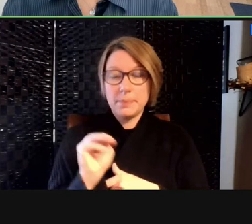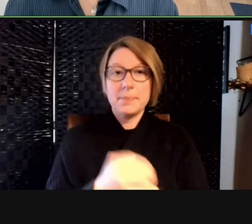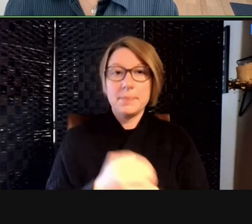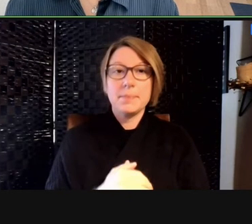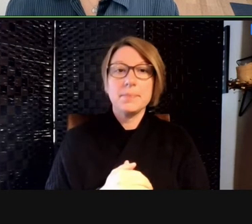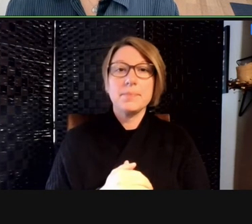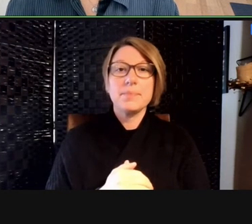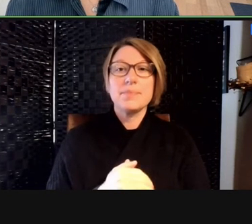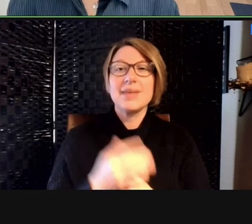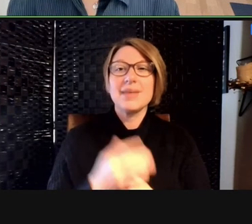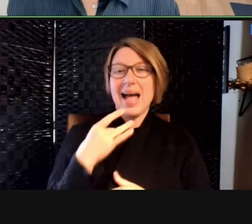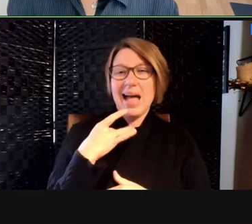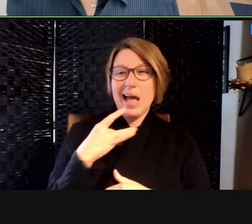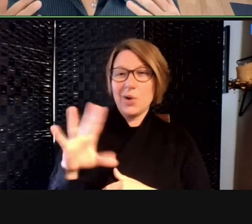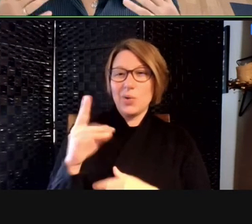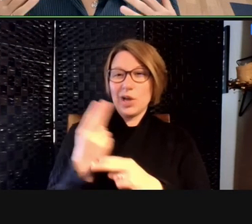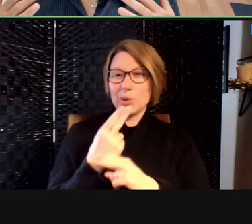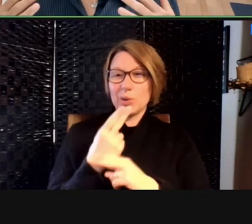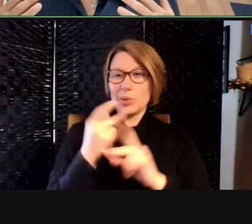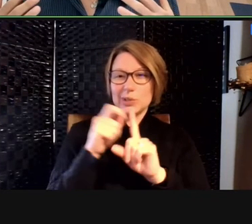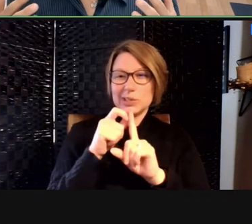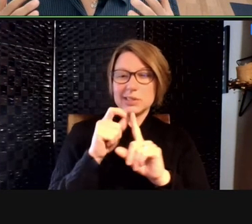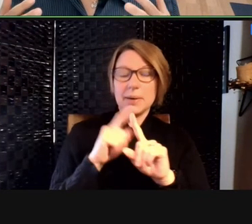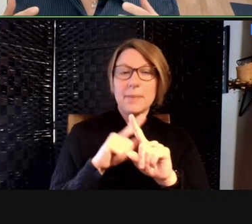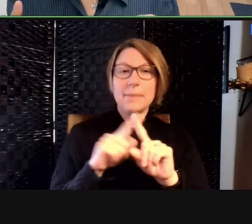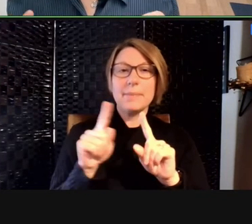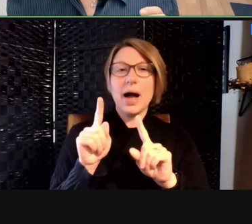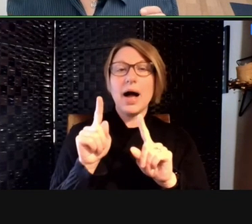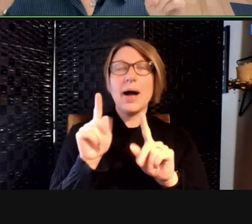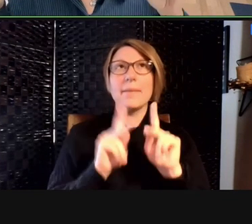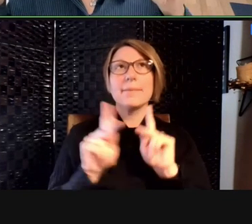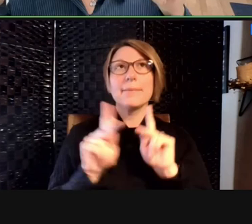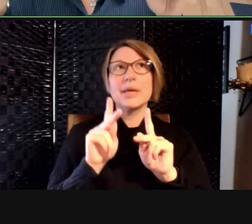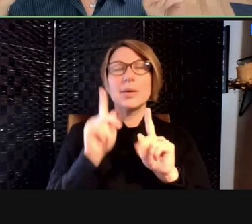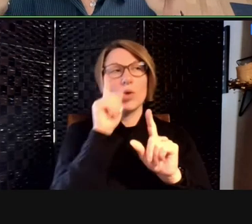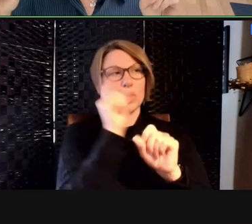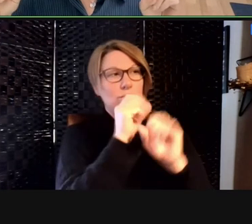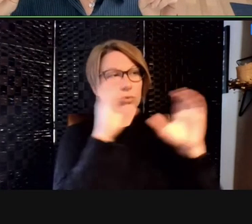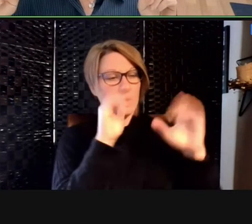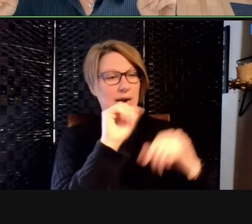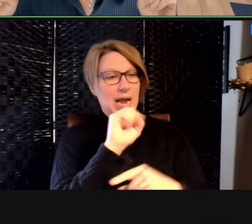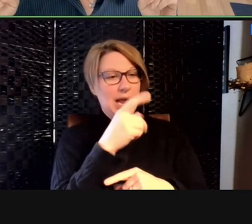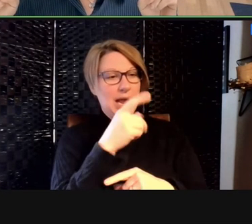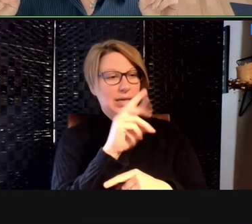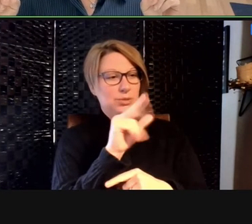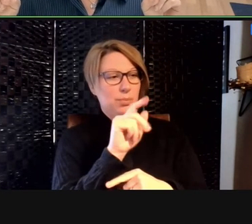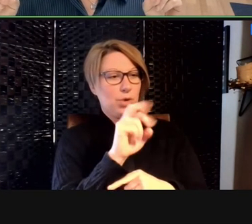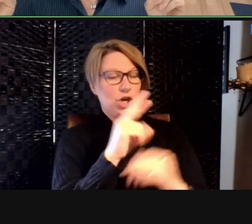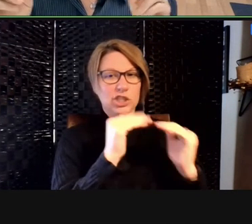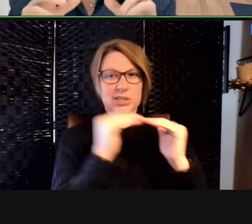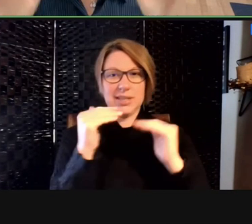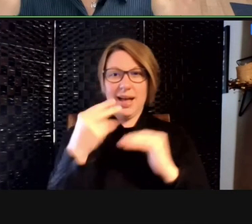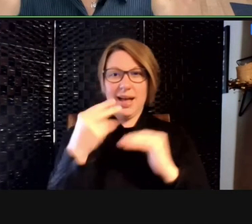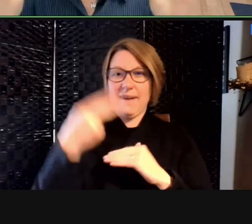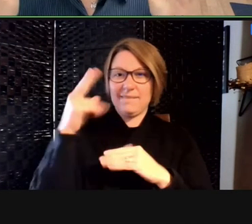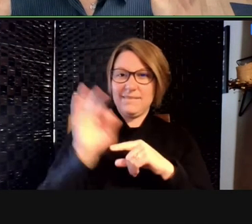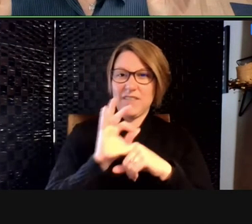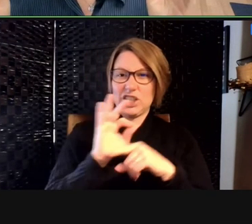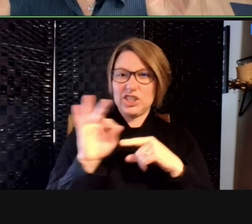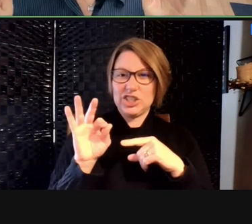I don't like to use this term, but people kind of thought of Asperger's as, they would say, high functioning autism, and I